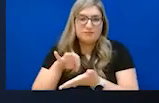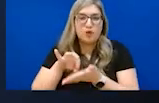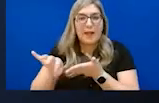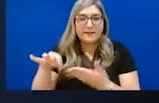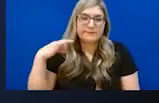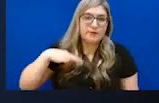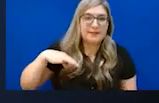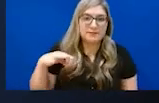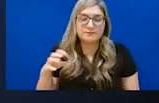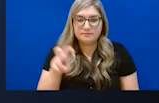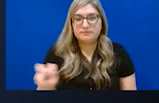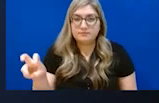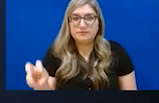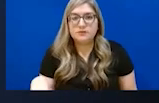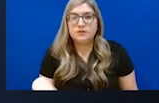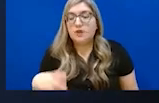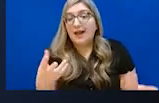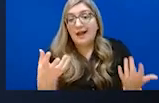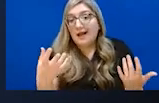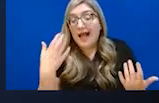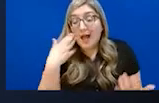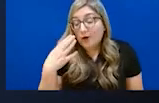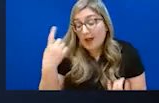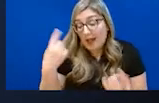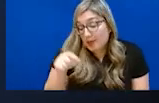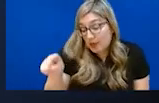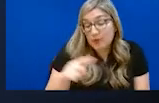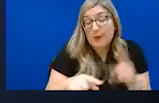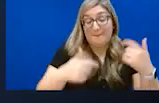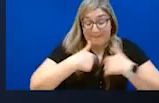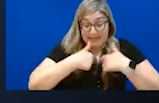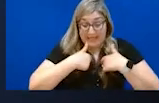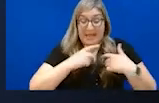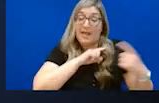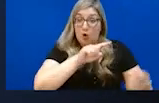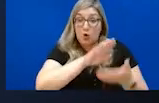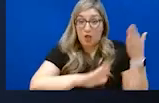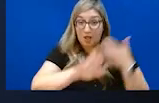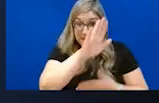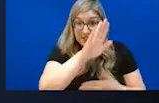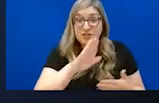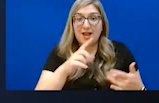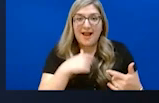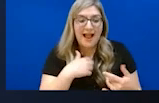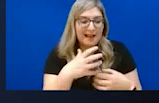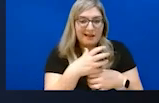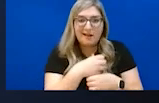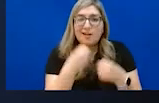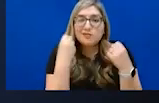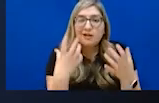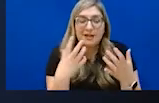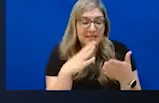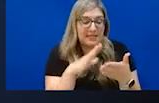up with a bunch of classes that I didn't even need for transfer that I paid for when I was a college student. And that delays your completion